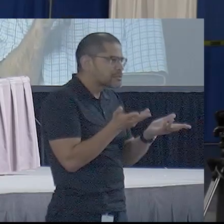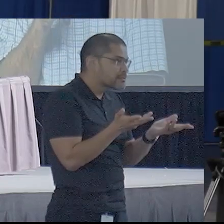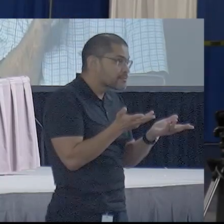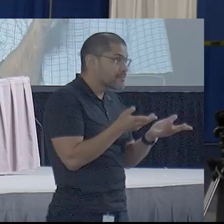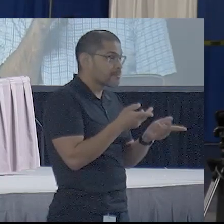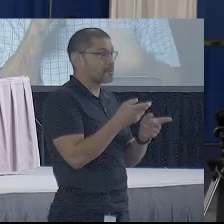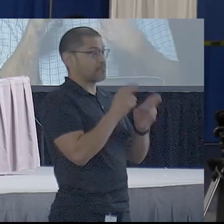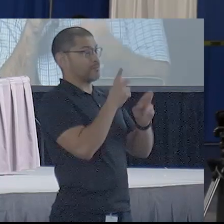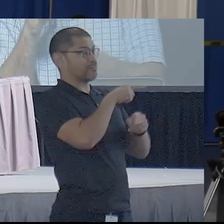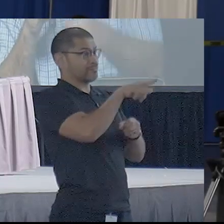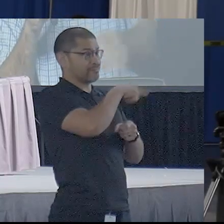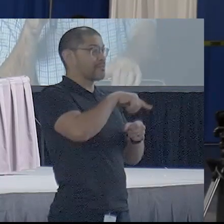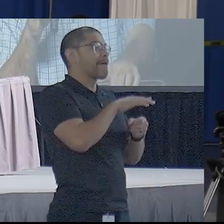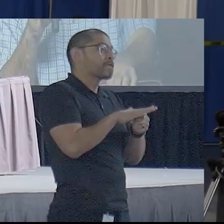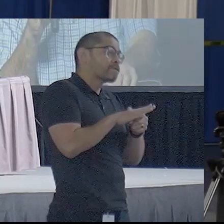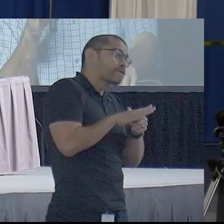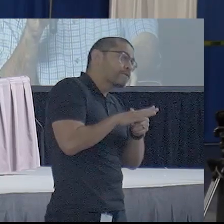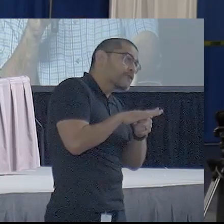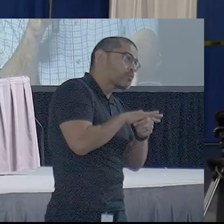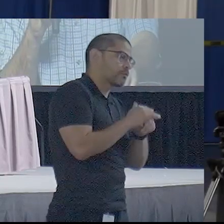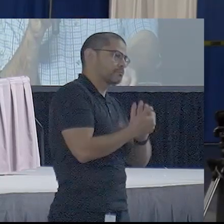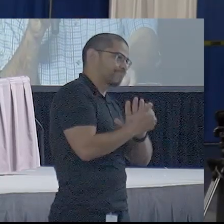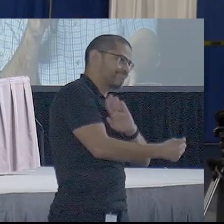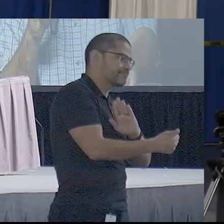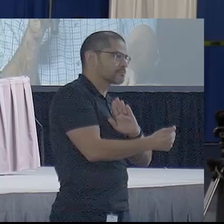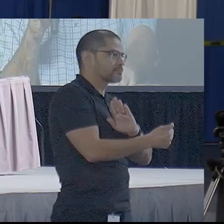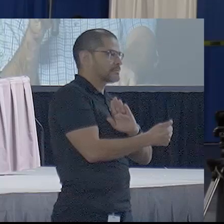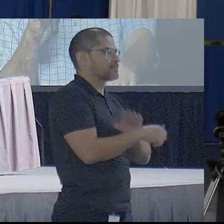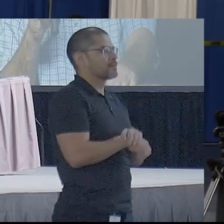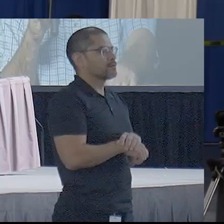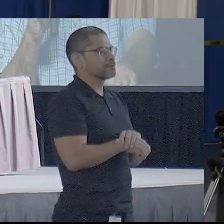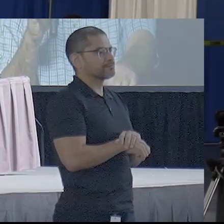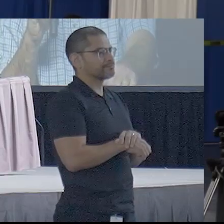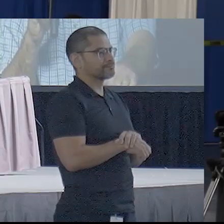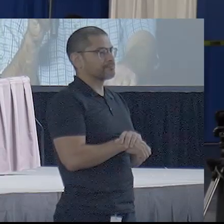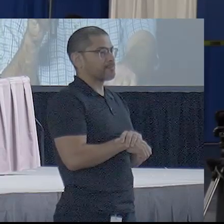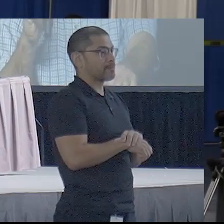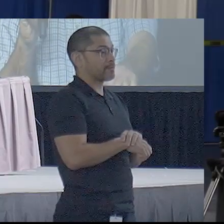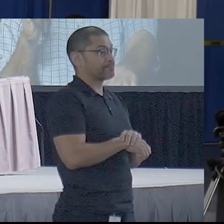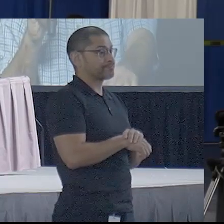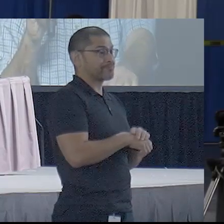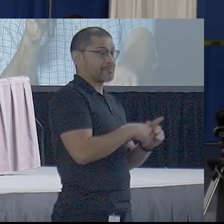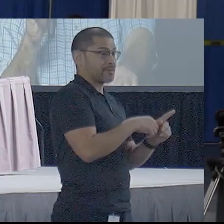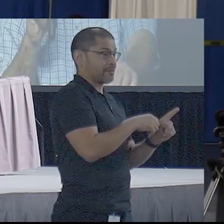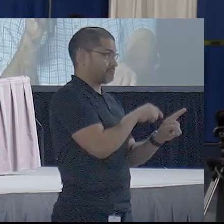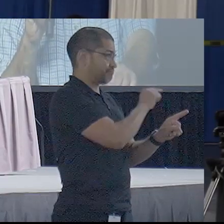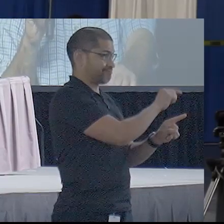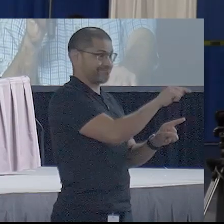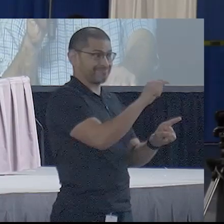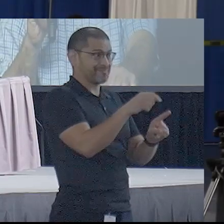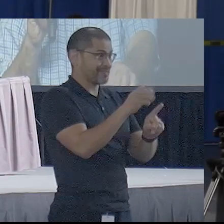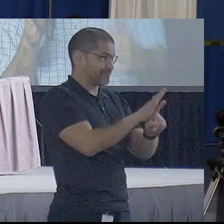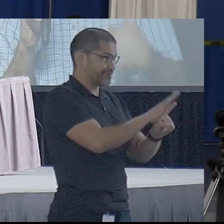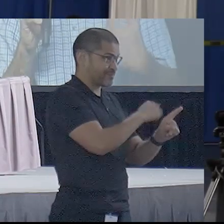experts, and each individual's preparedness plan is going to be unique to those needs of their disability or